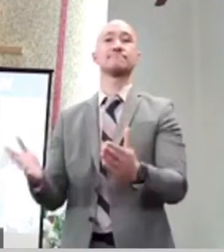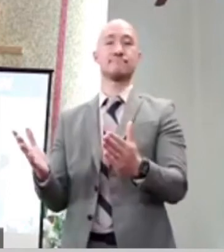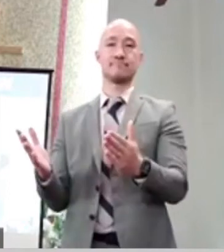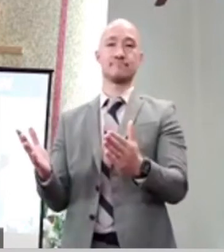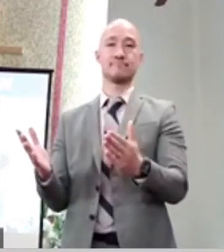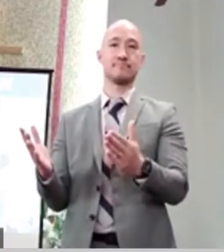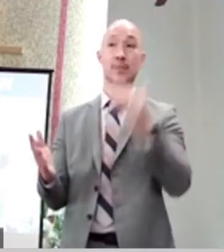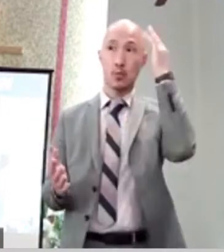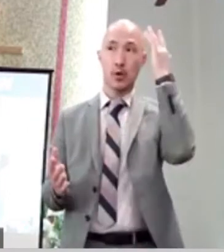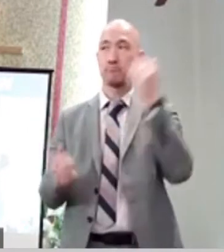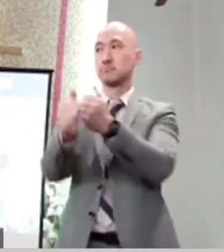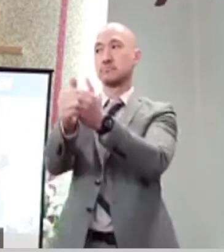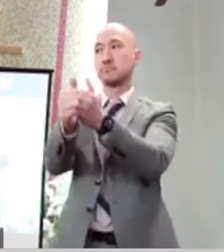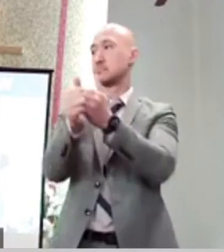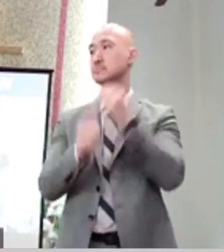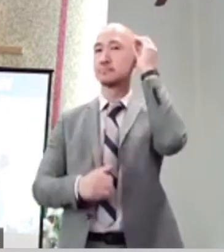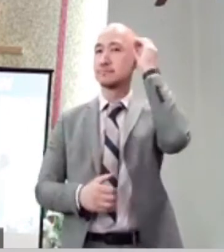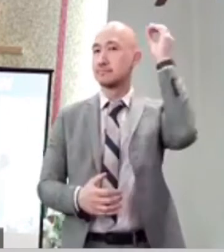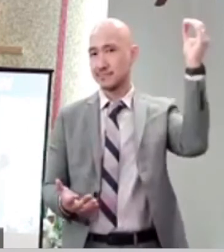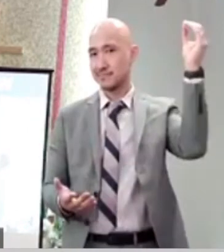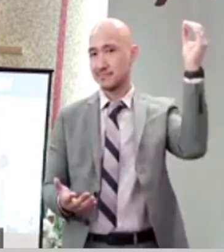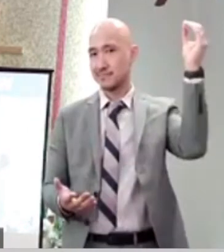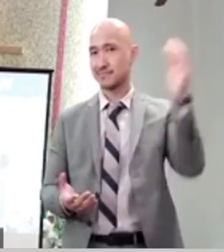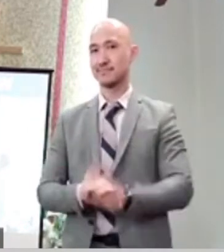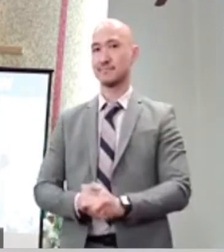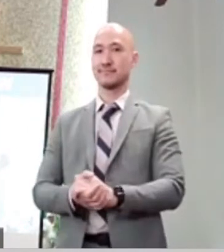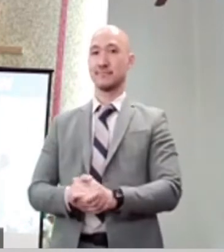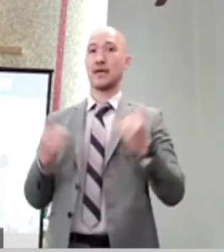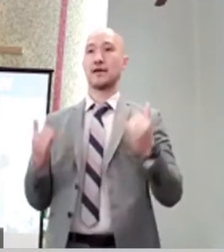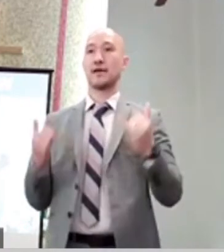you know, they're nobody. And so they looked at Jesus, and